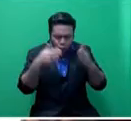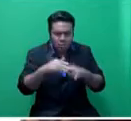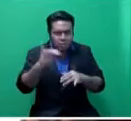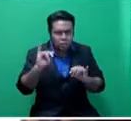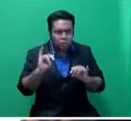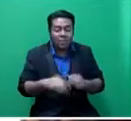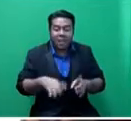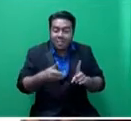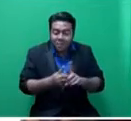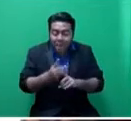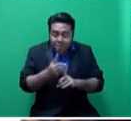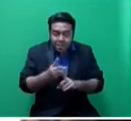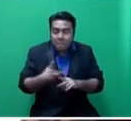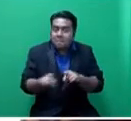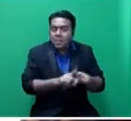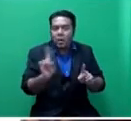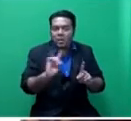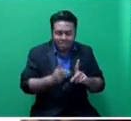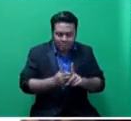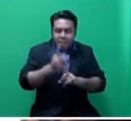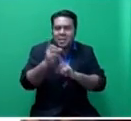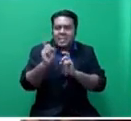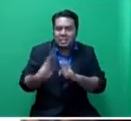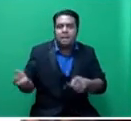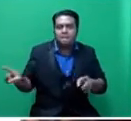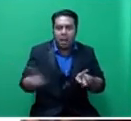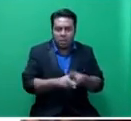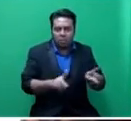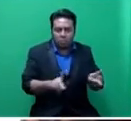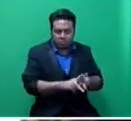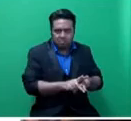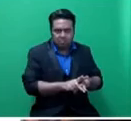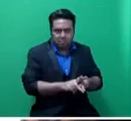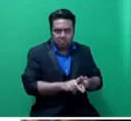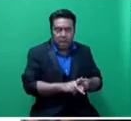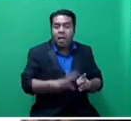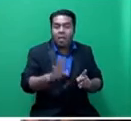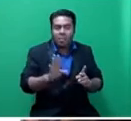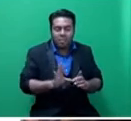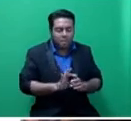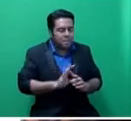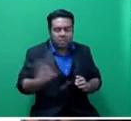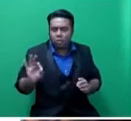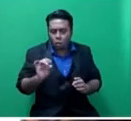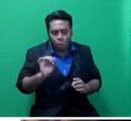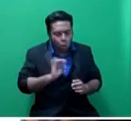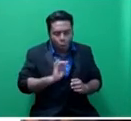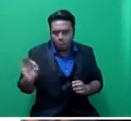Development is partnership. And that development must not take away the element of self-reliance.